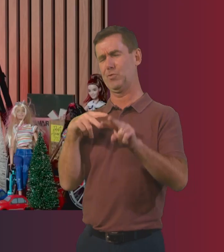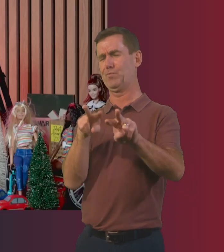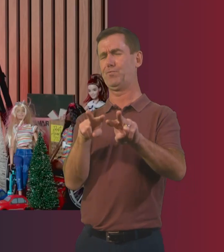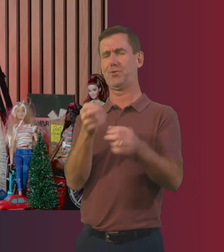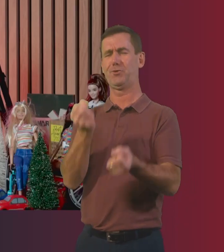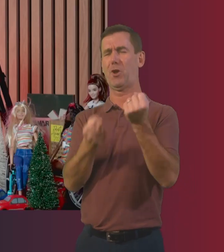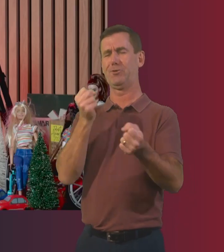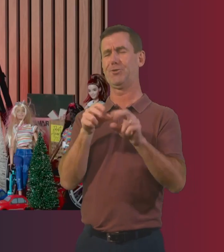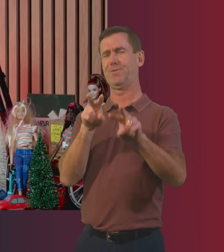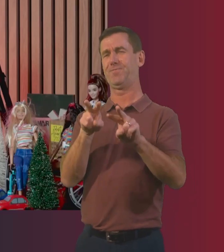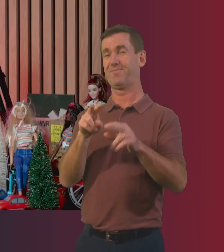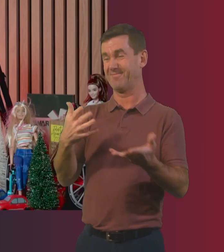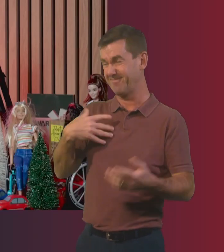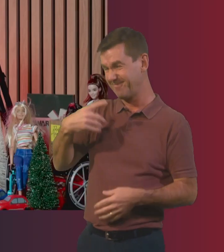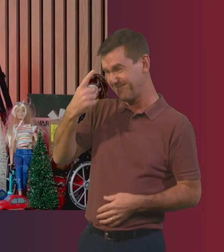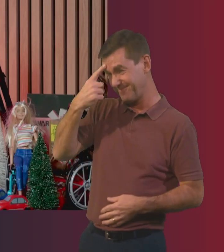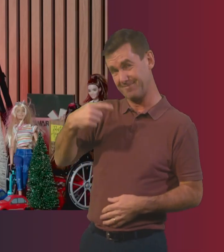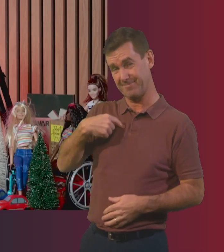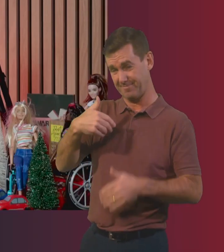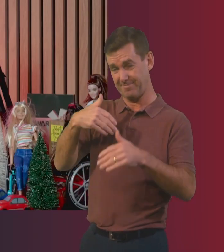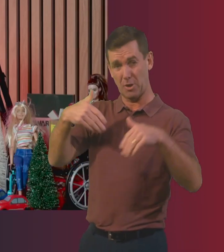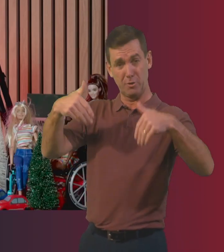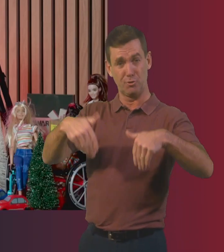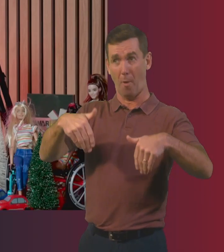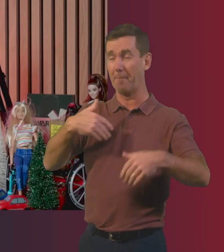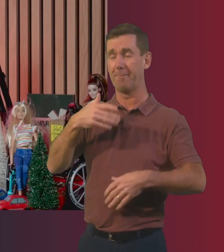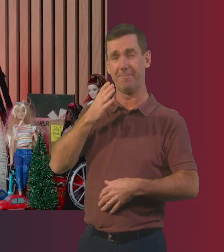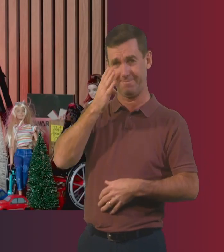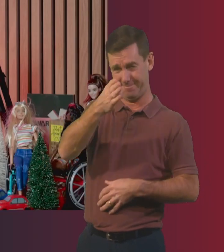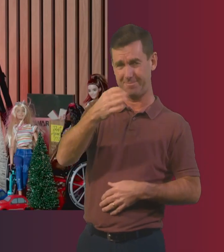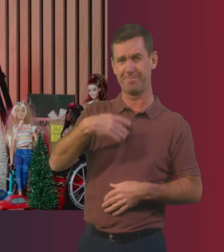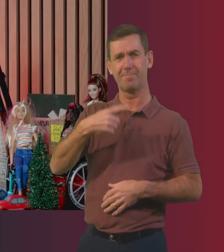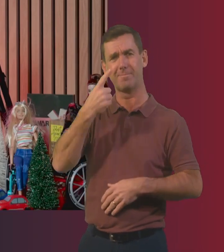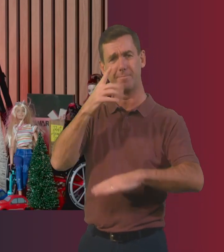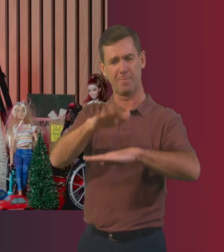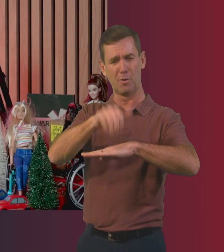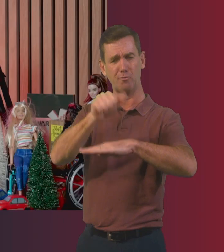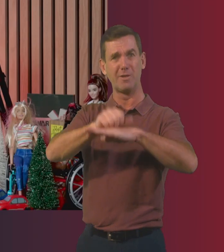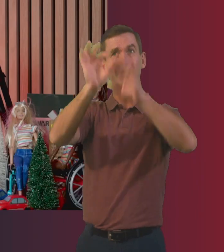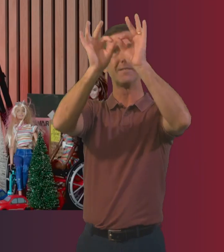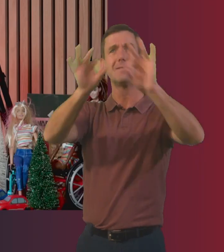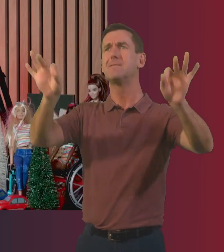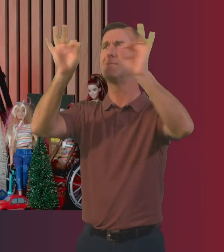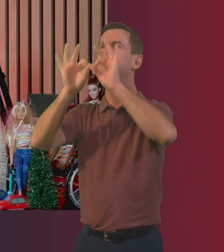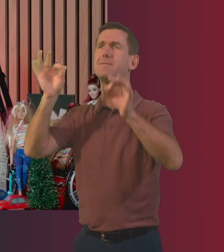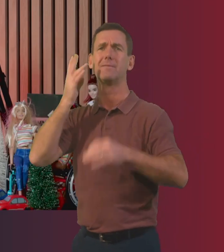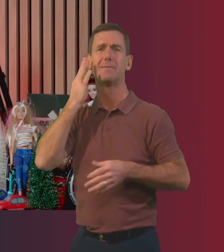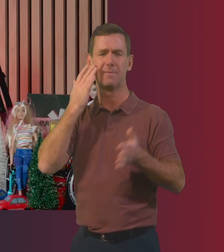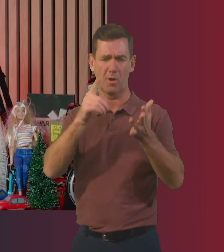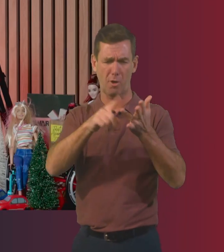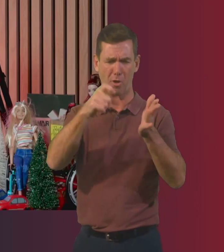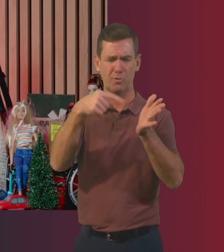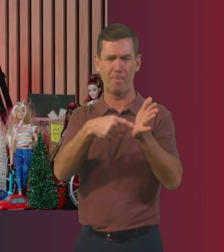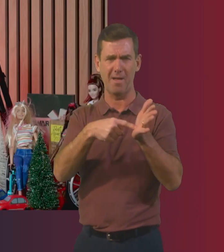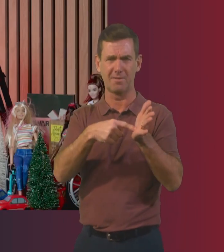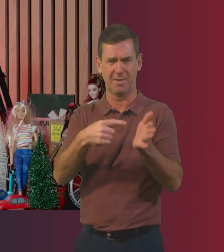I kind of judge a little bit. I did go into a shop and they had Christmas decorations in October, and I did like a little on Instagram, a